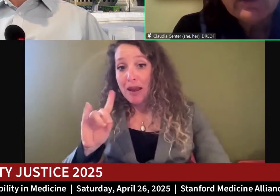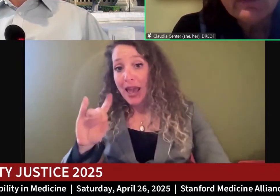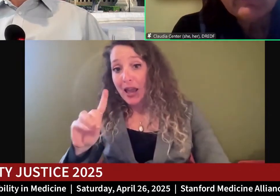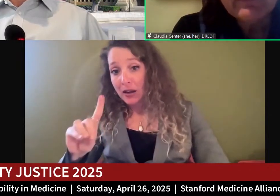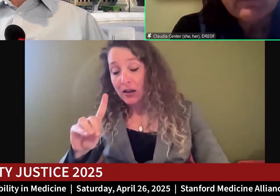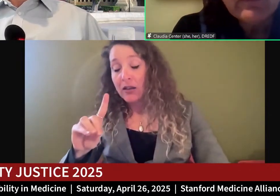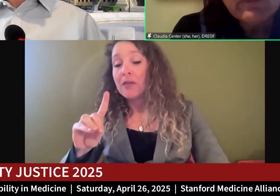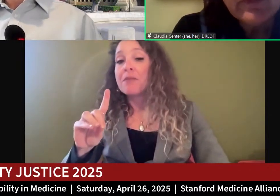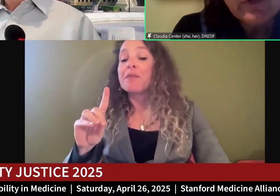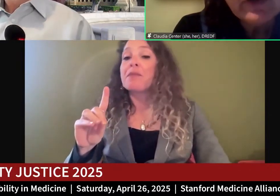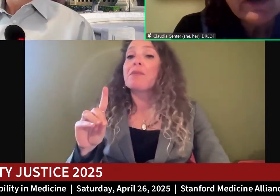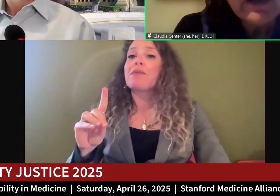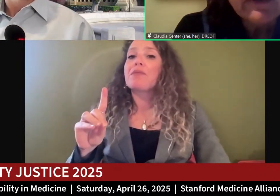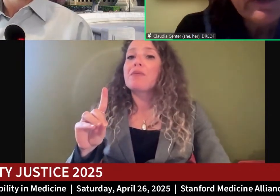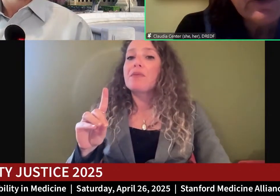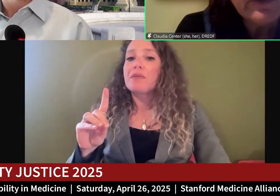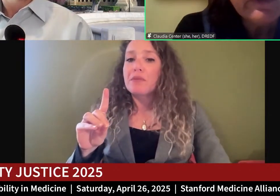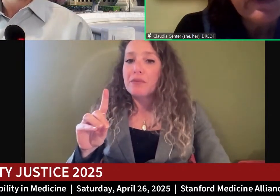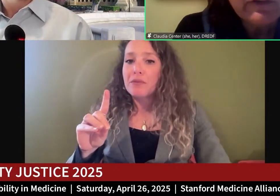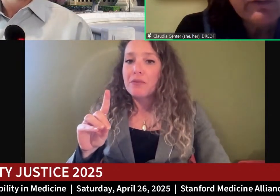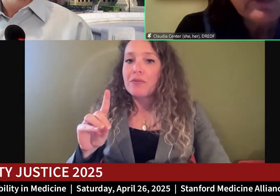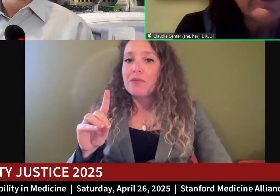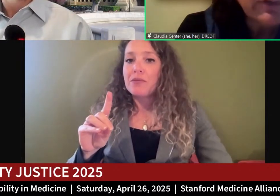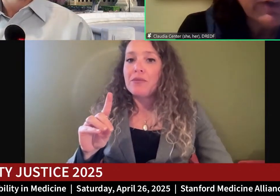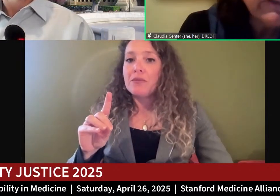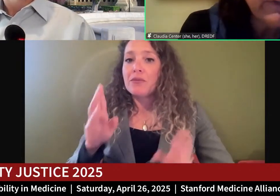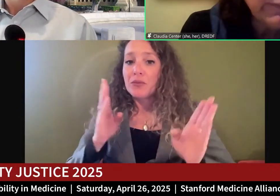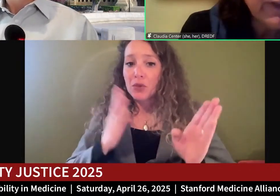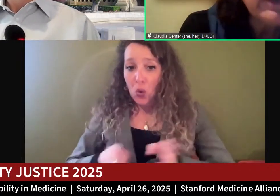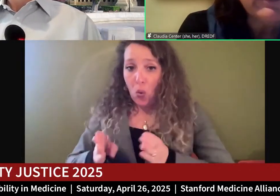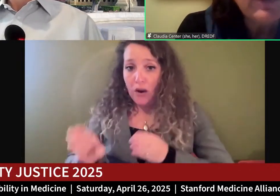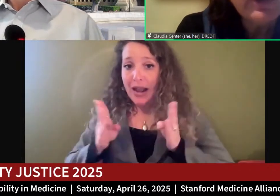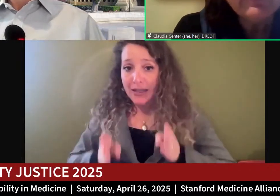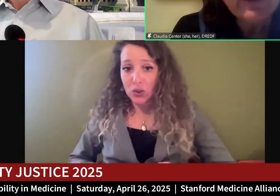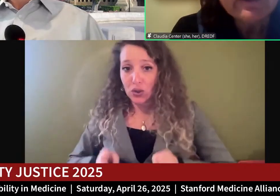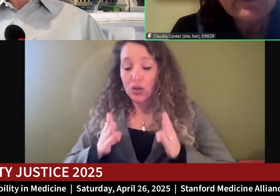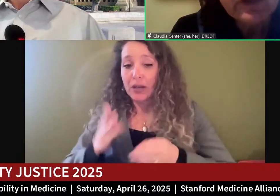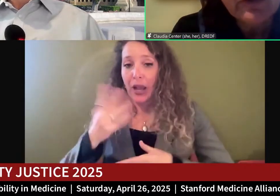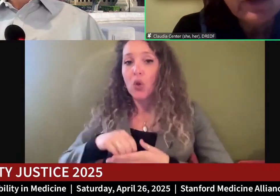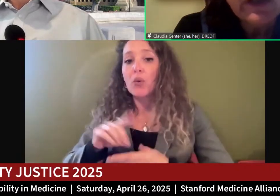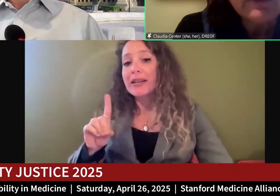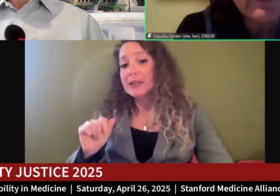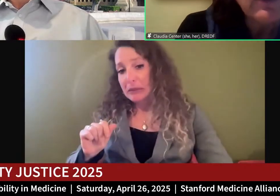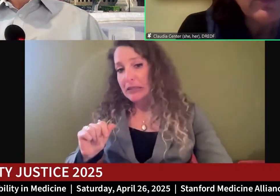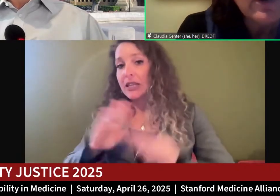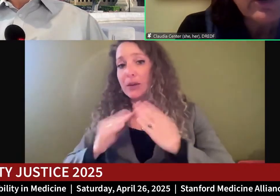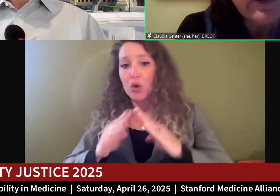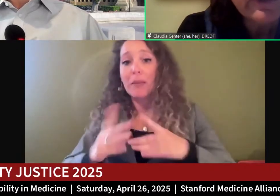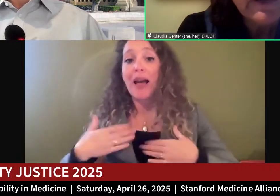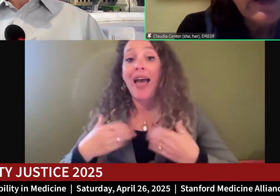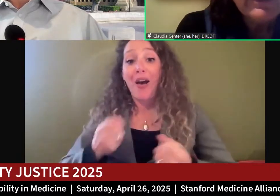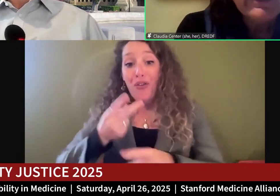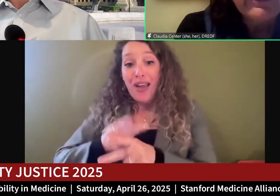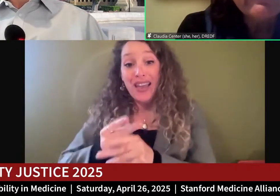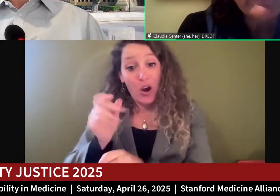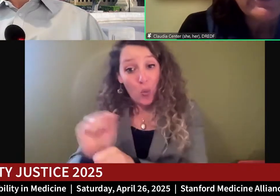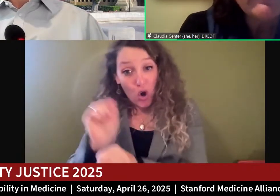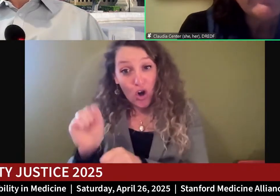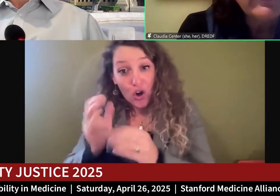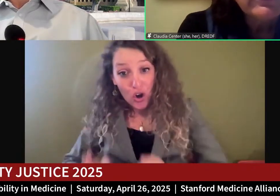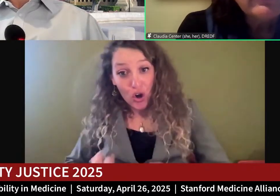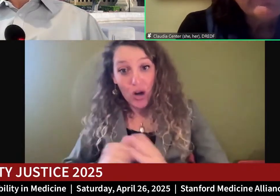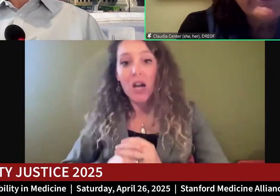And the organizers, including disability community, but also including healthcare workers,